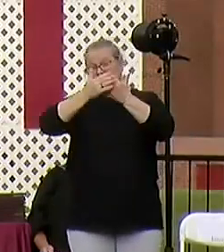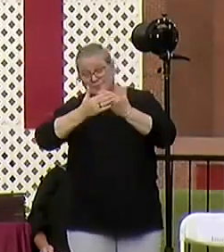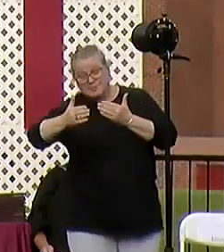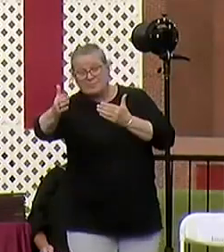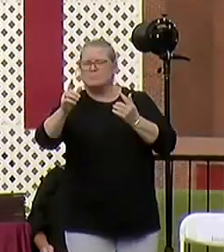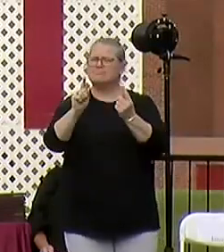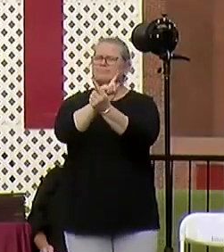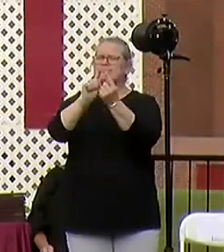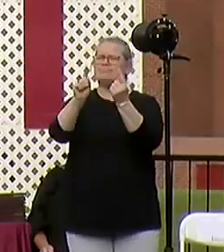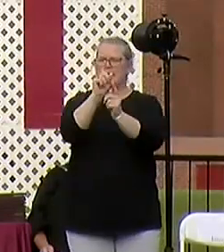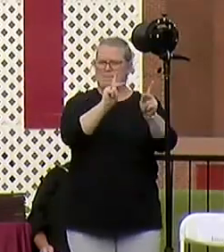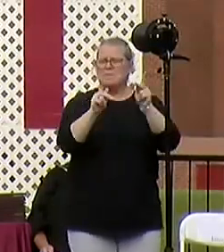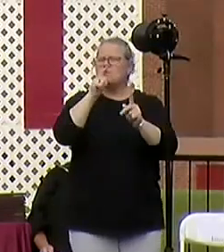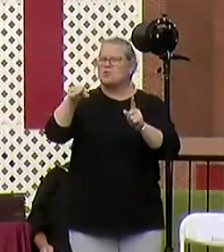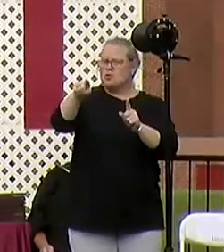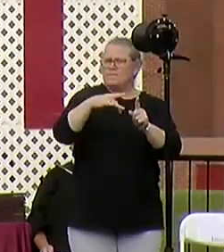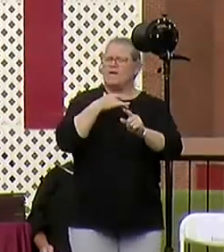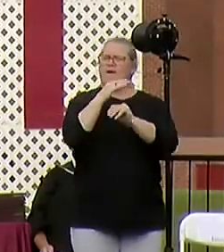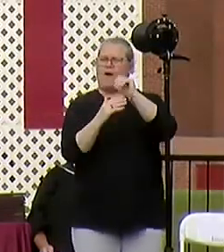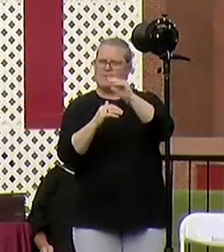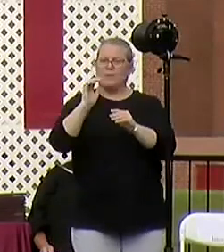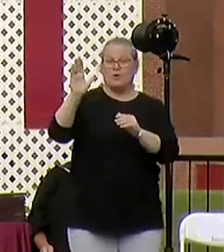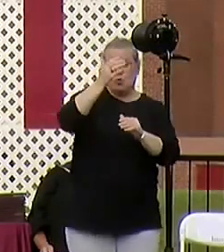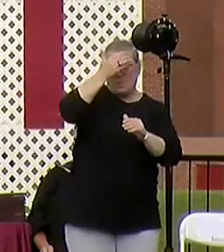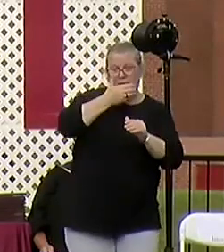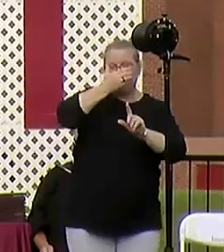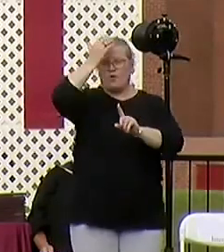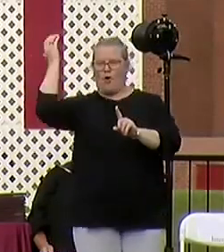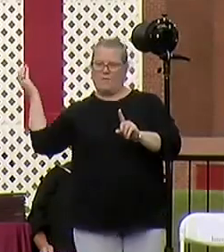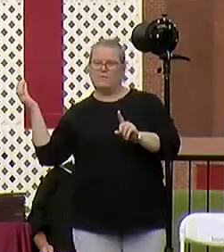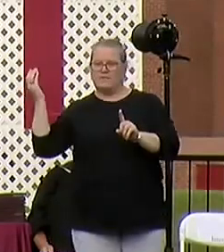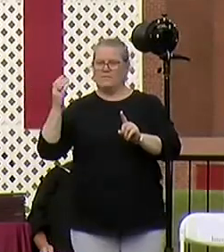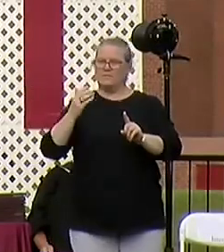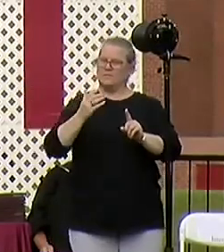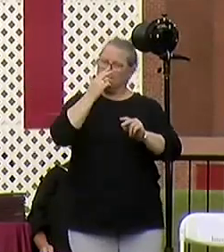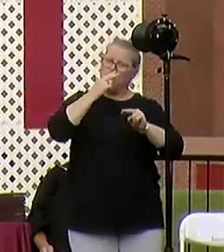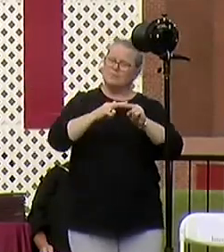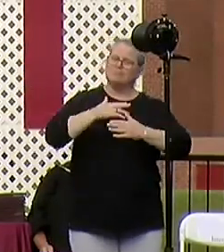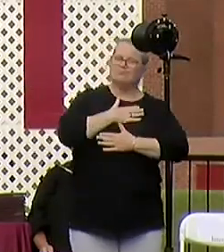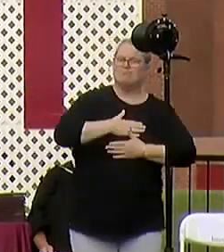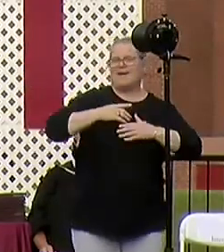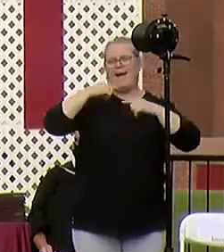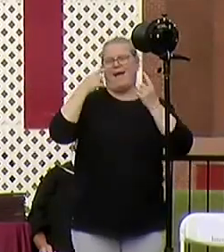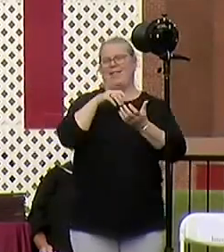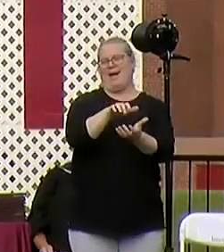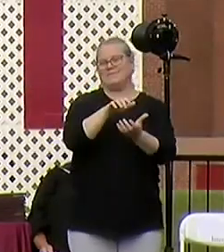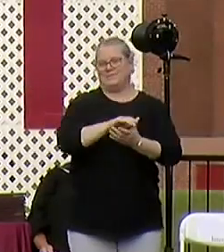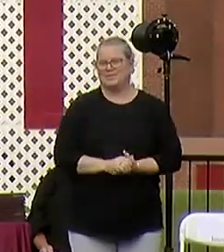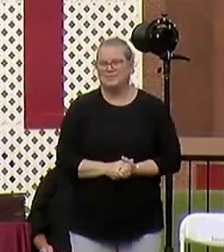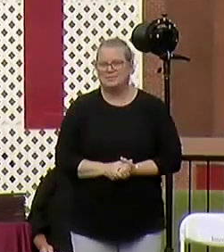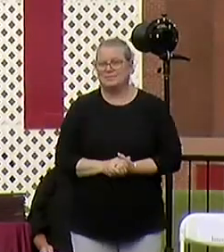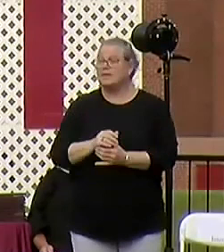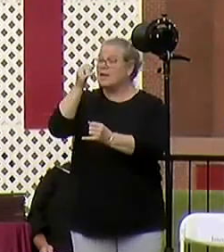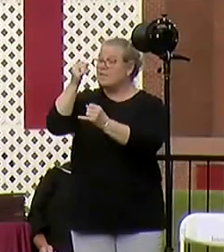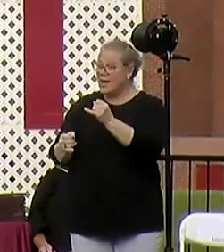masks off with and have fun with. Take off your mask and laugh. Finally, find the people